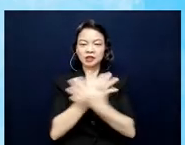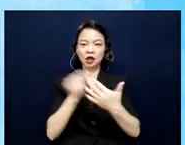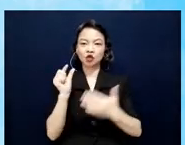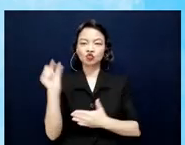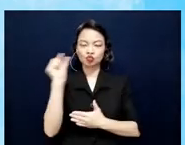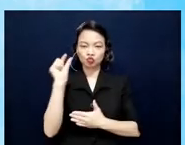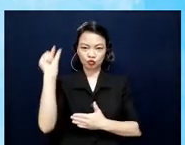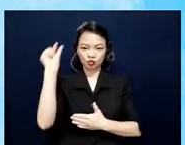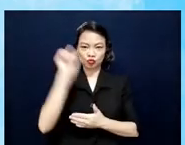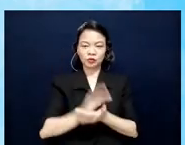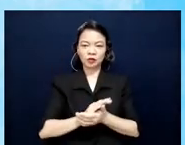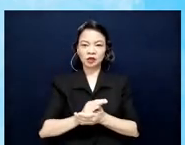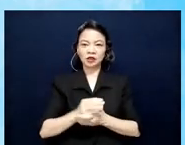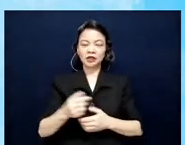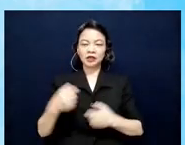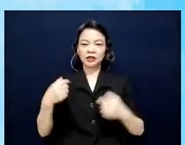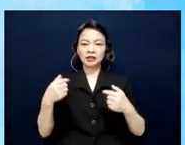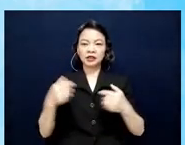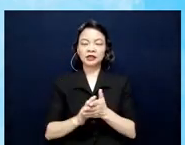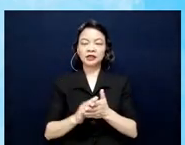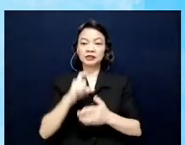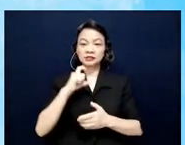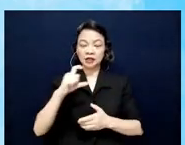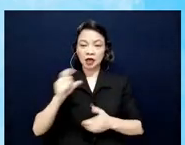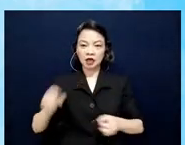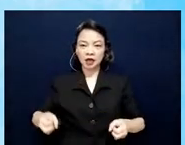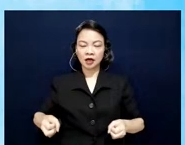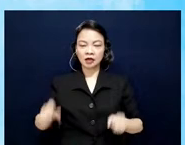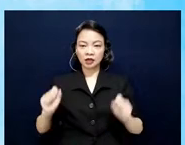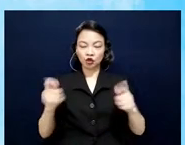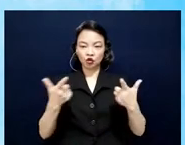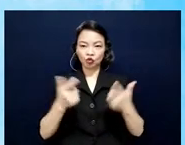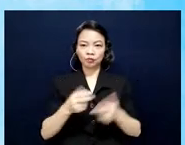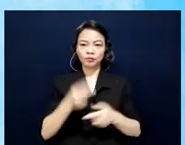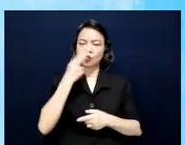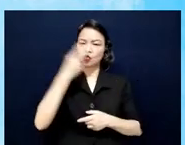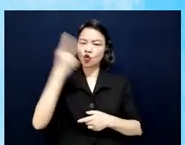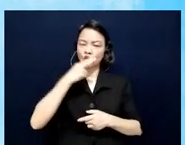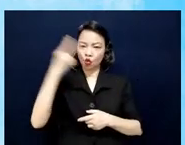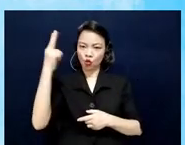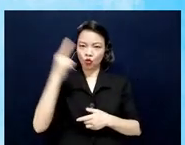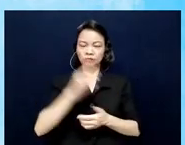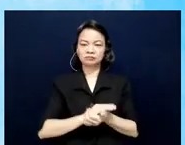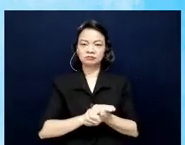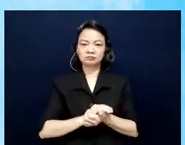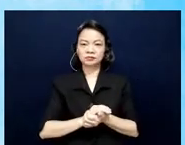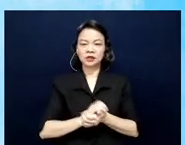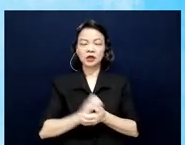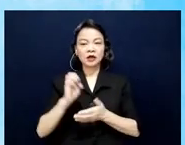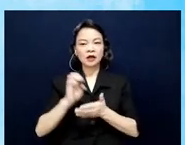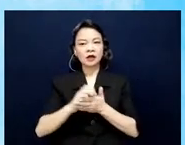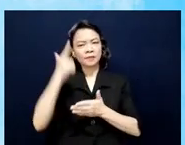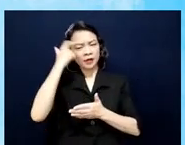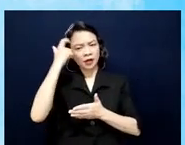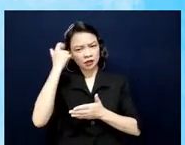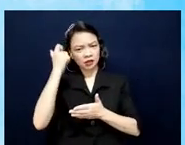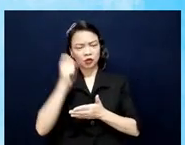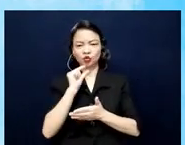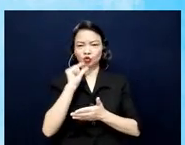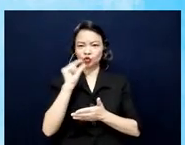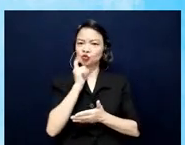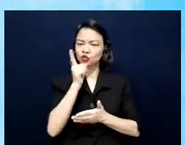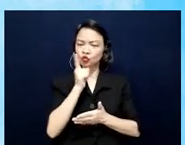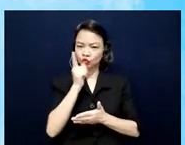smoking, through training youth as peer educators, working with the parents, teachers, and